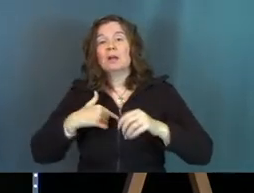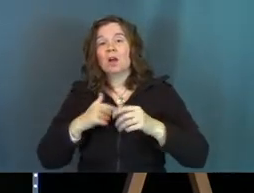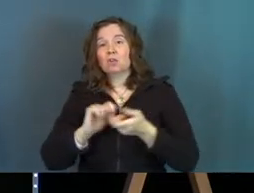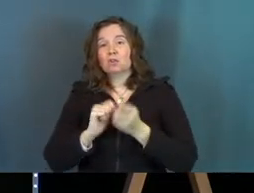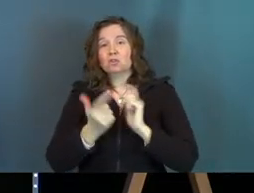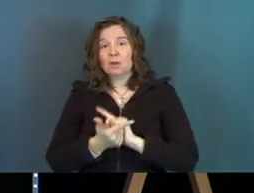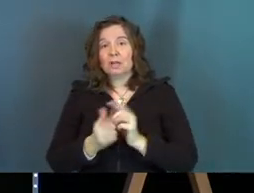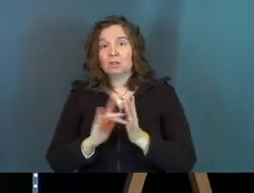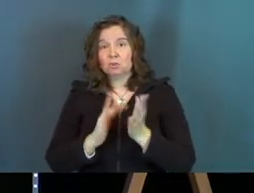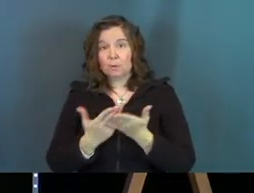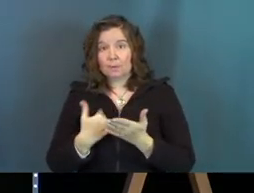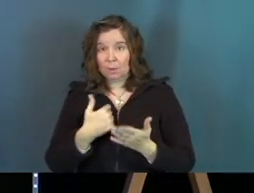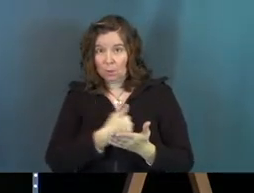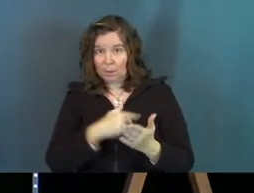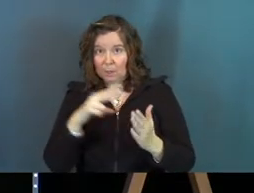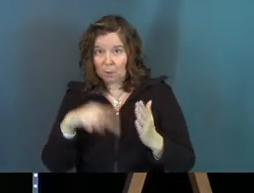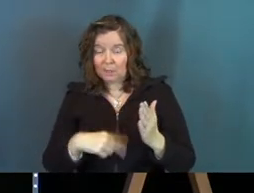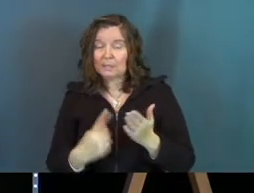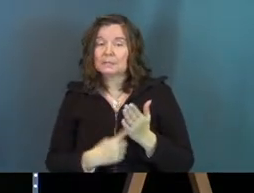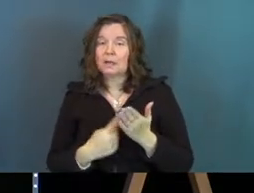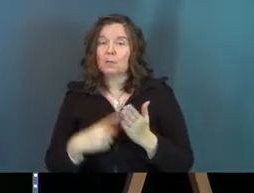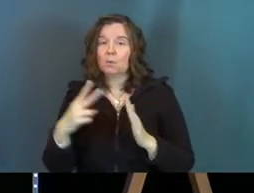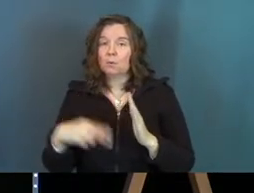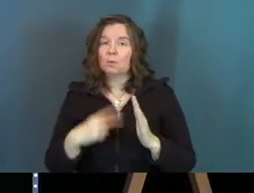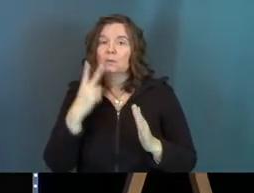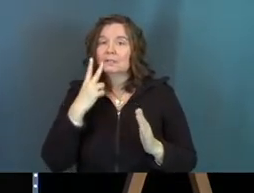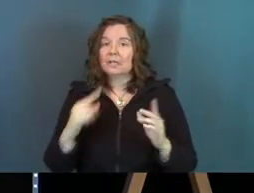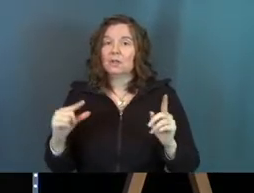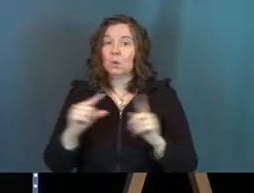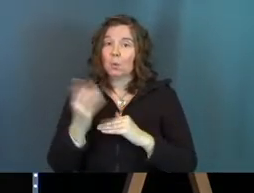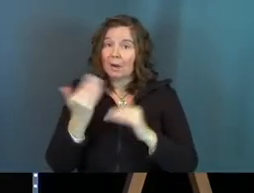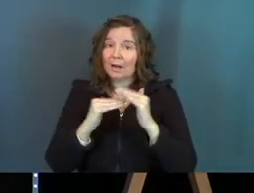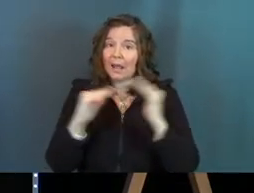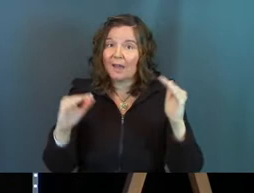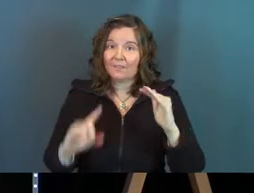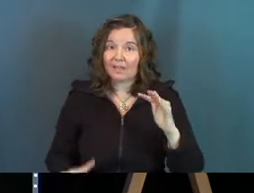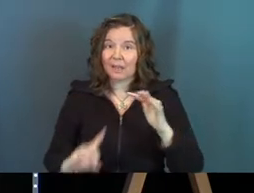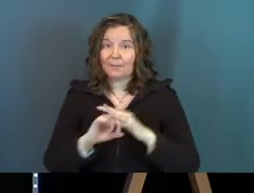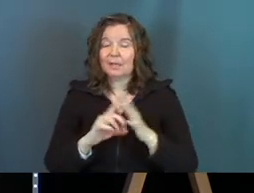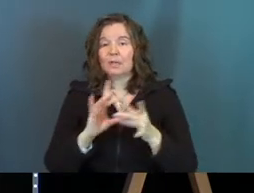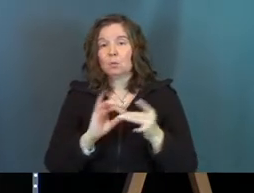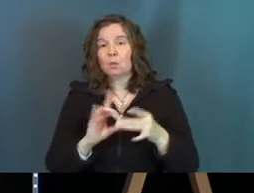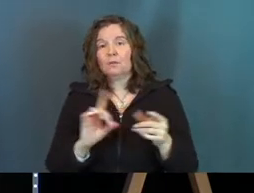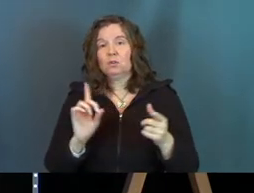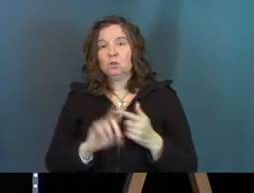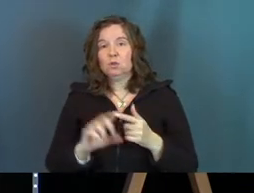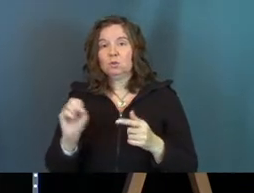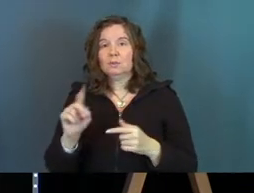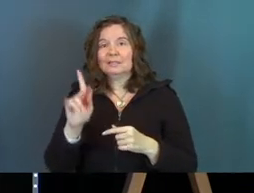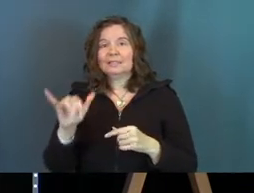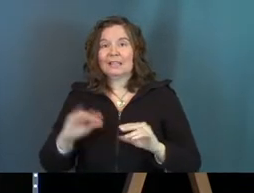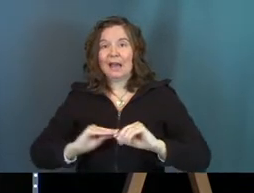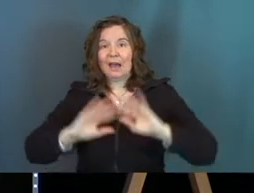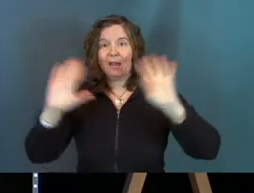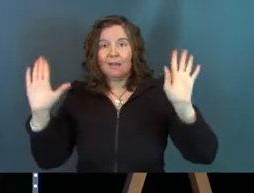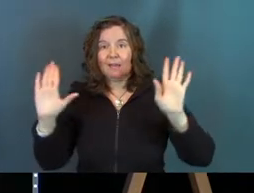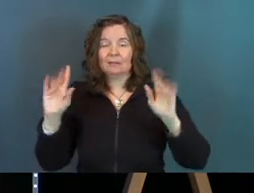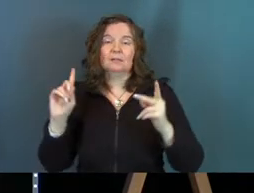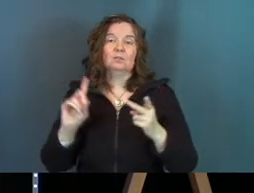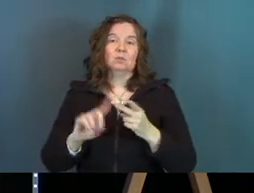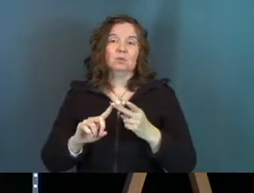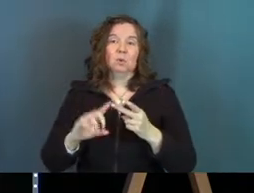the translation of scripture that we read, sometimes when we read, we will see the word heaven come up in reference to the sky, in reference